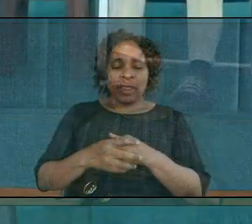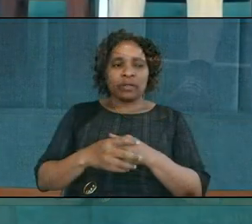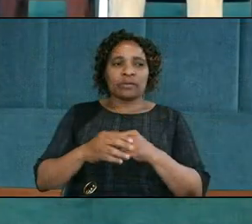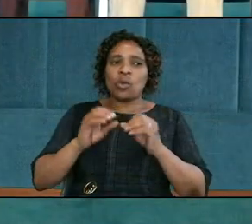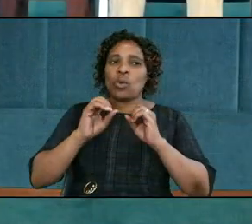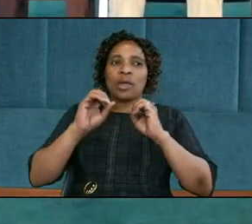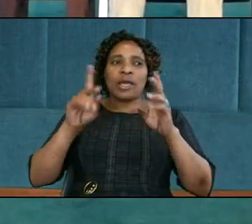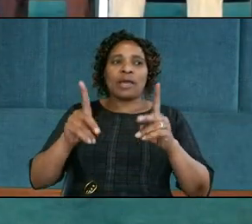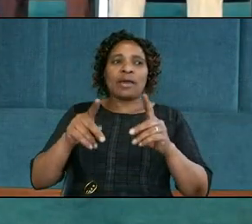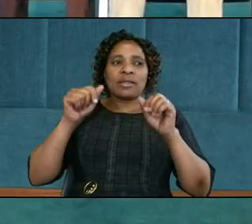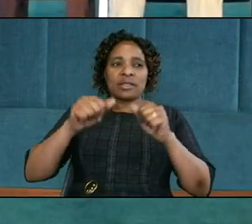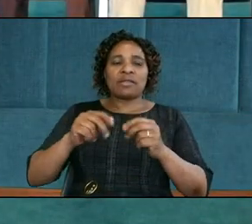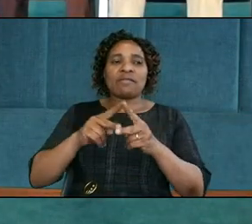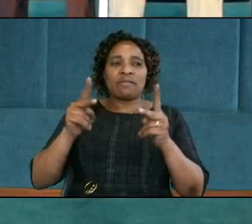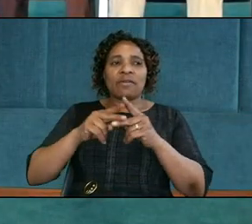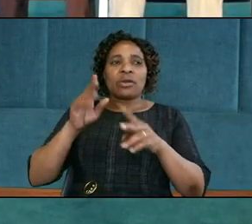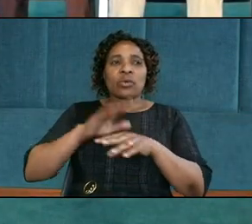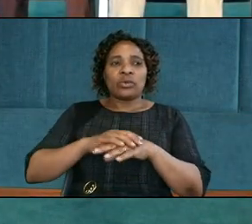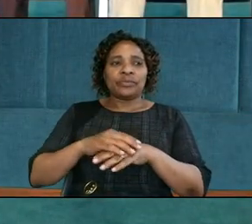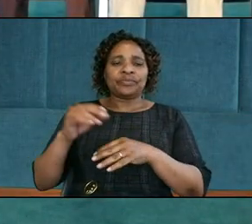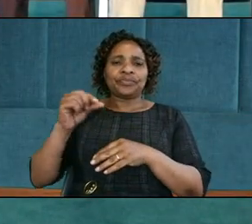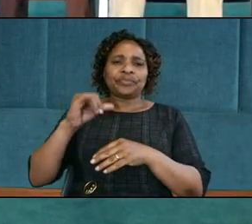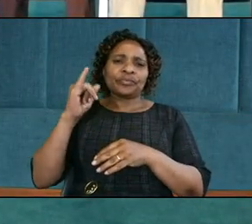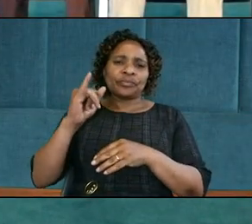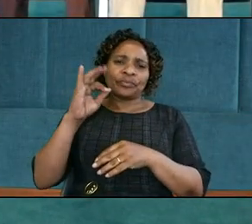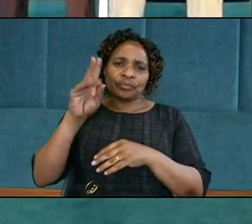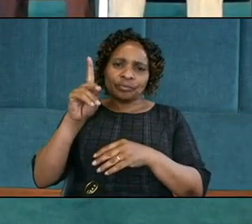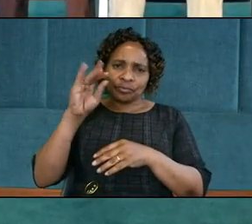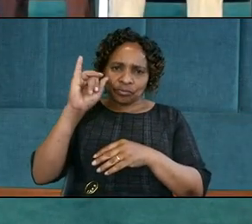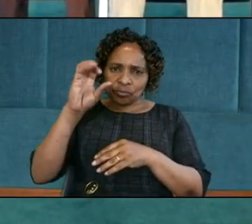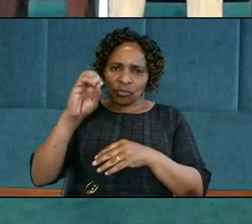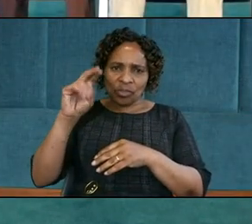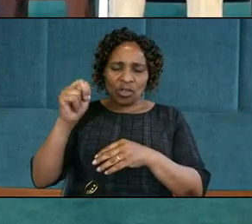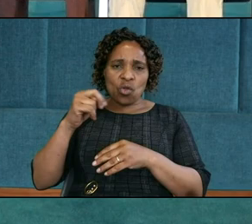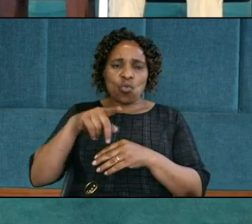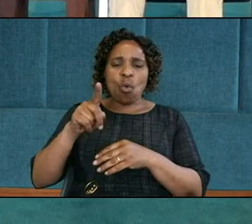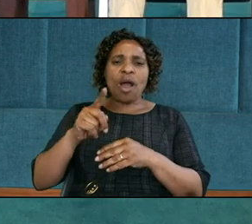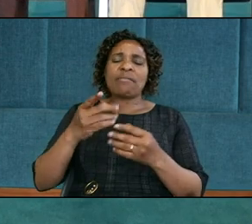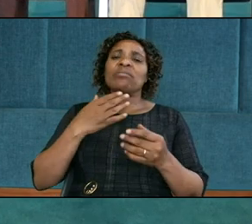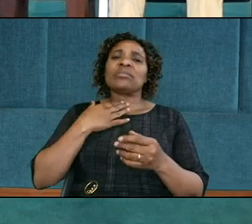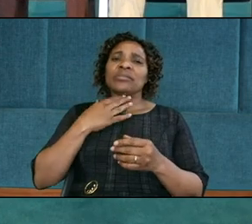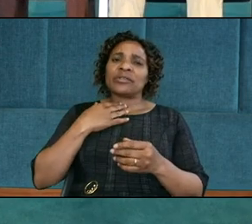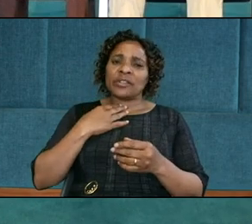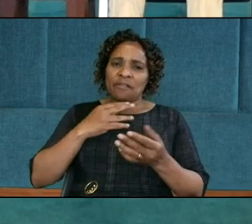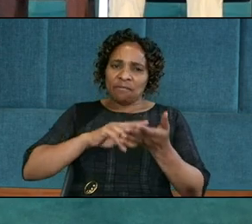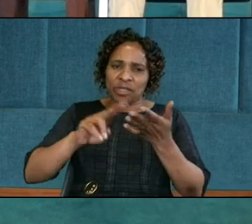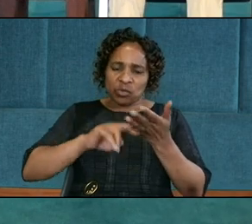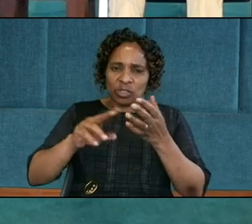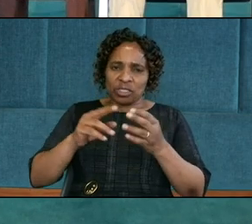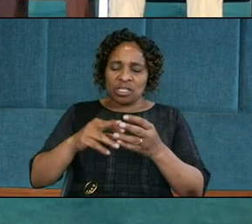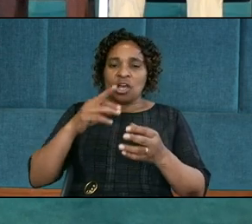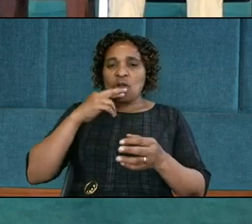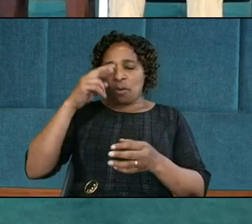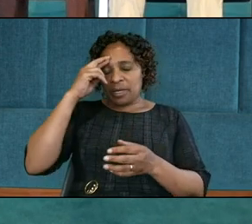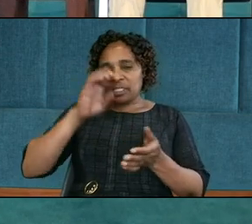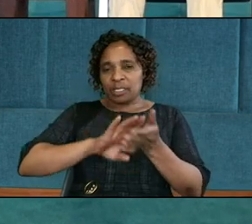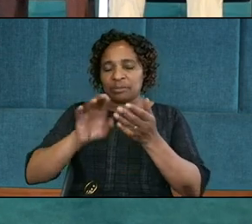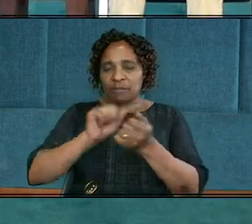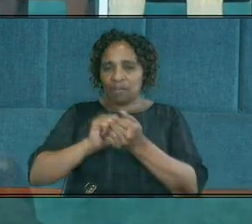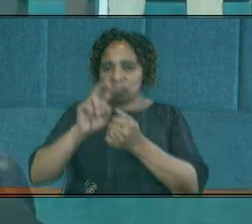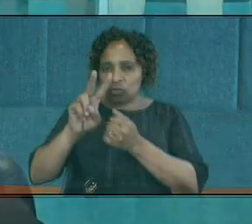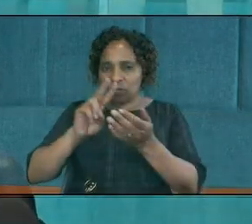Wow, that's very good. Gideon, what is your favorite verse? I'll take the last one, Romans 12:3. It